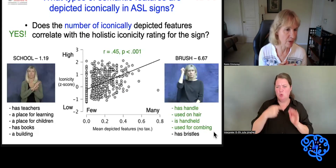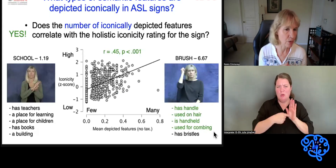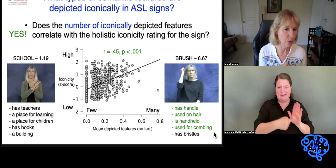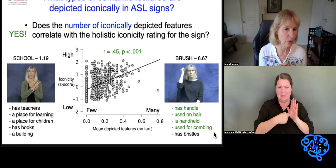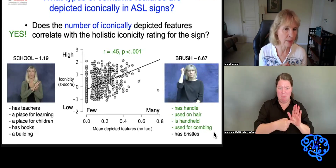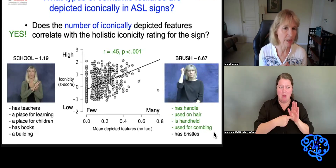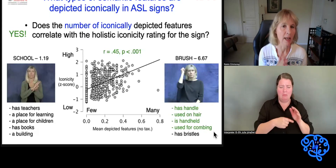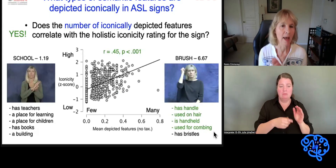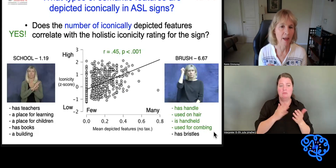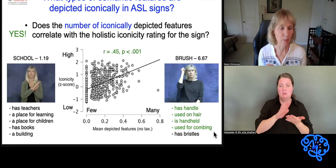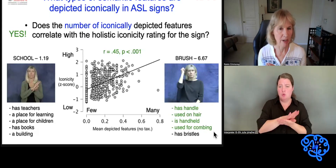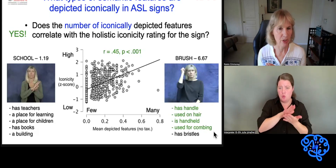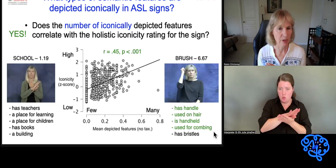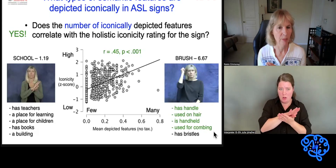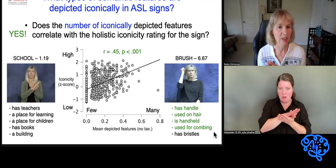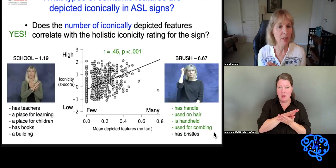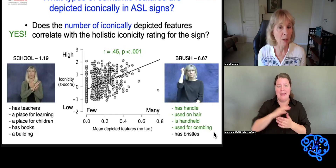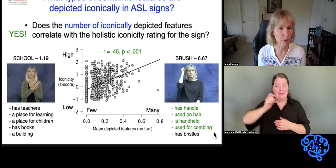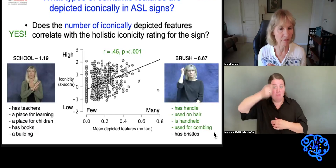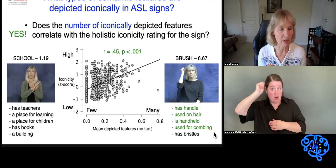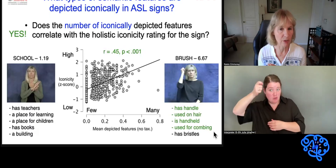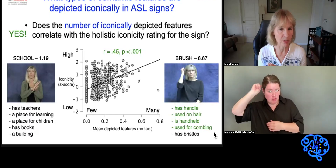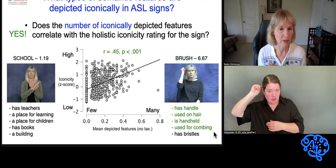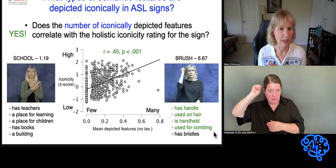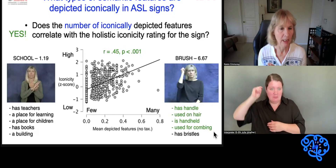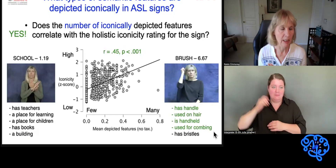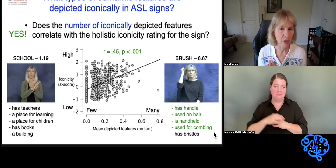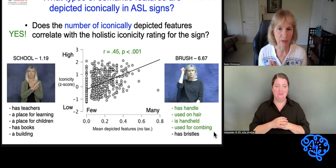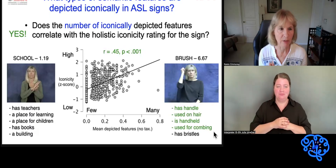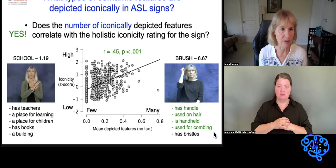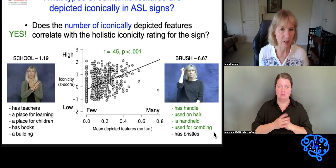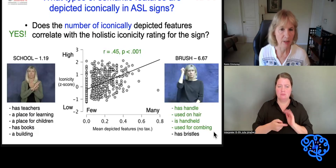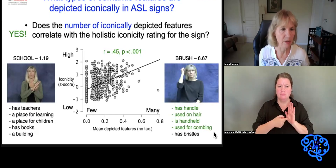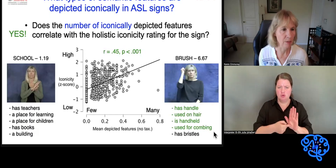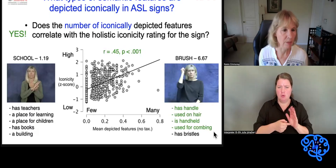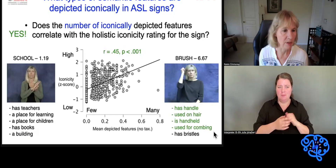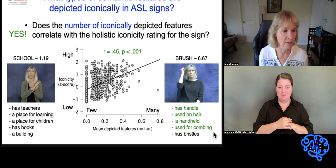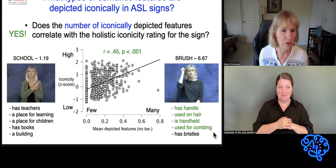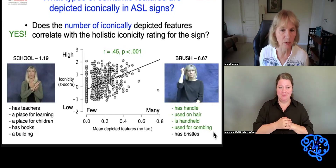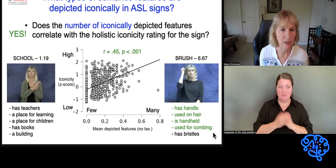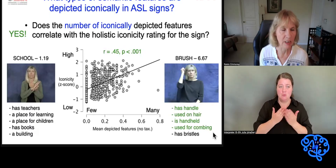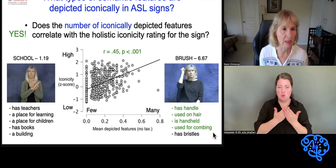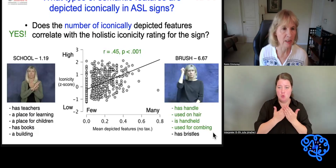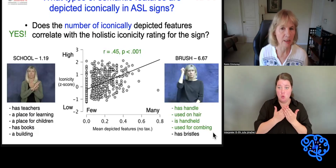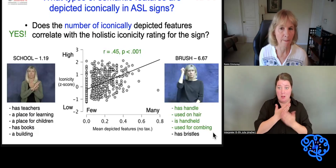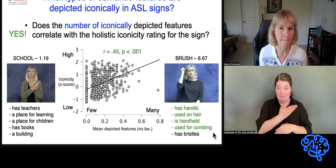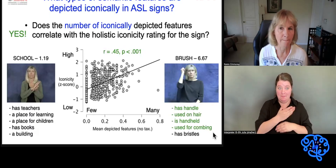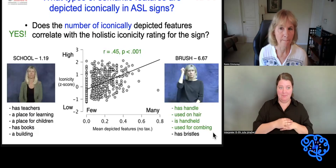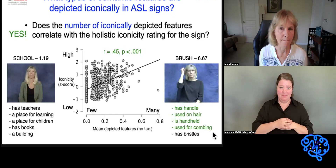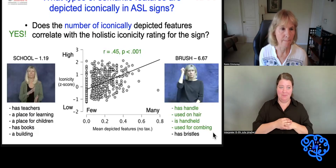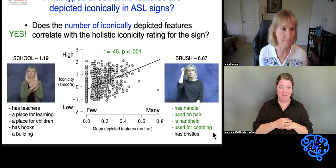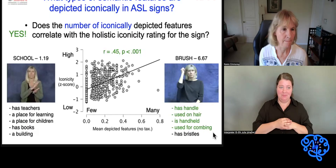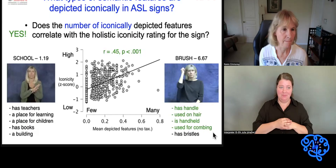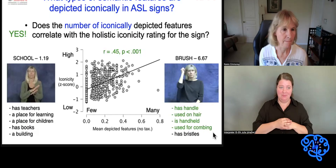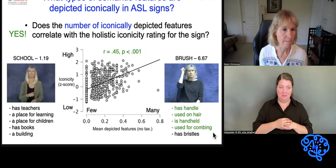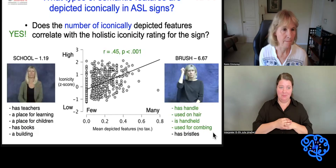rating, school, and then brush, which has a number of features. And I'll show you those signs. So the sign for school looks like this,